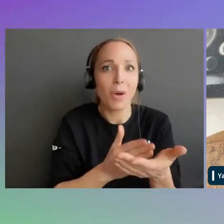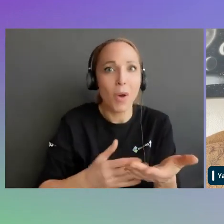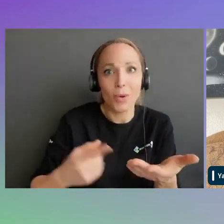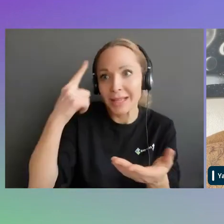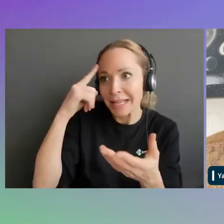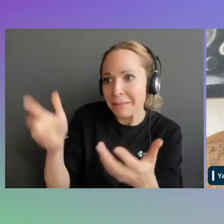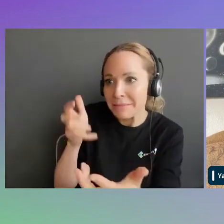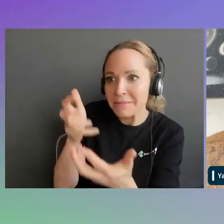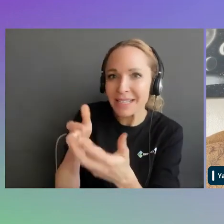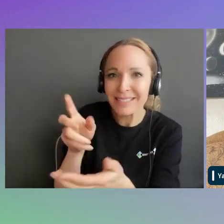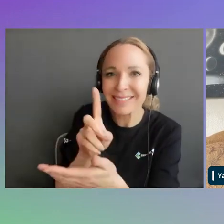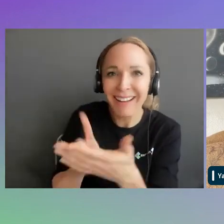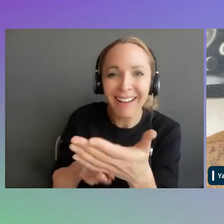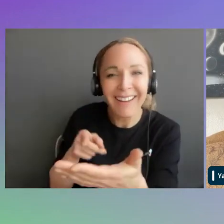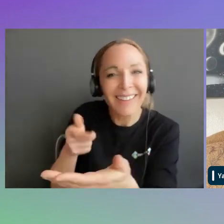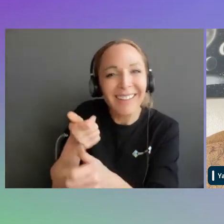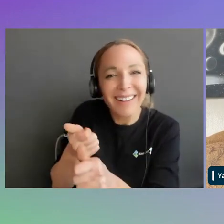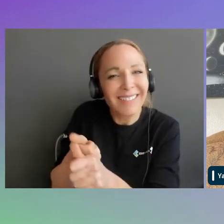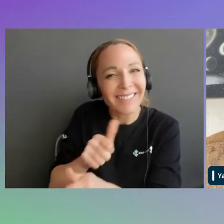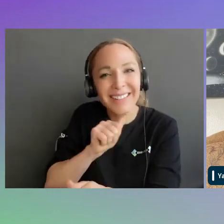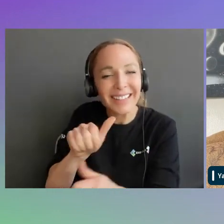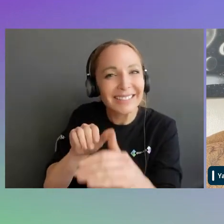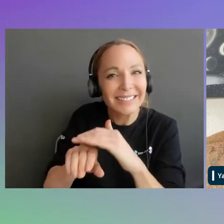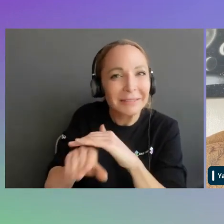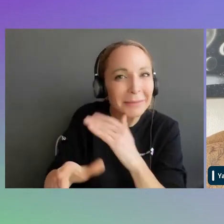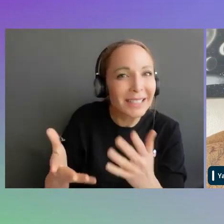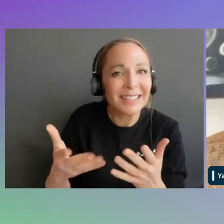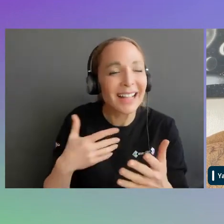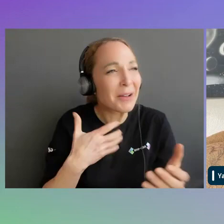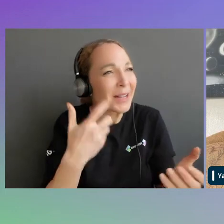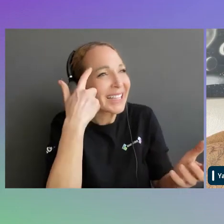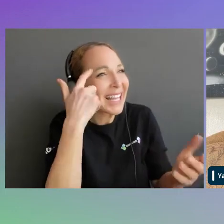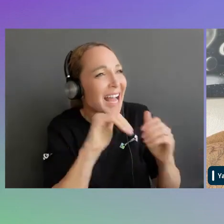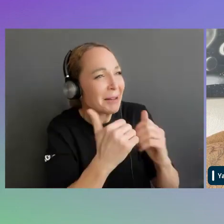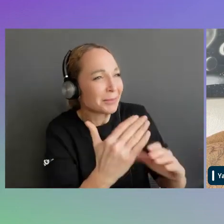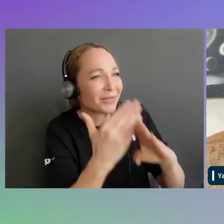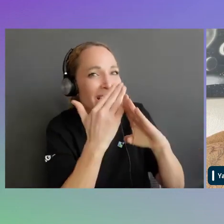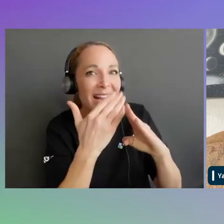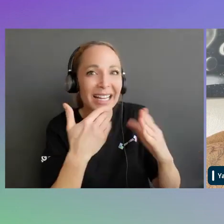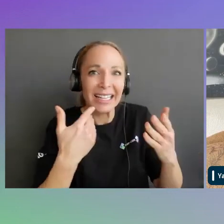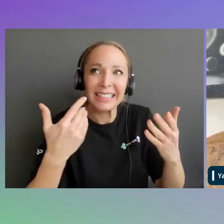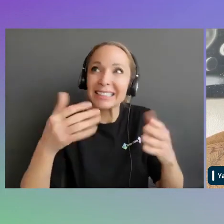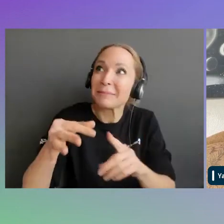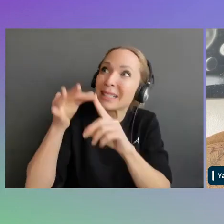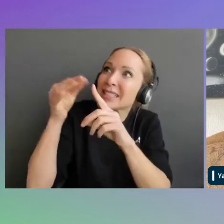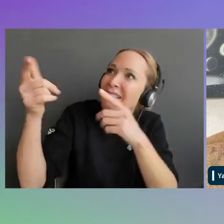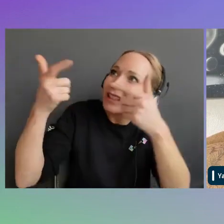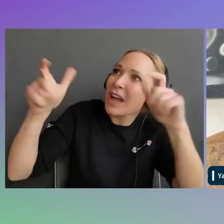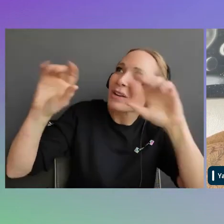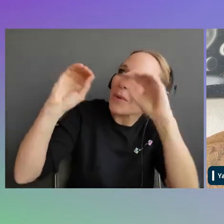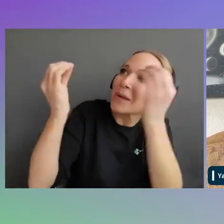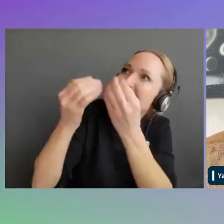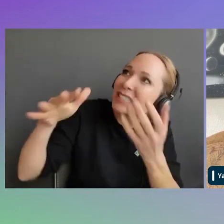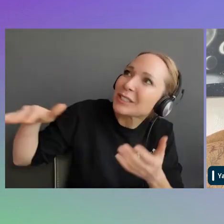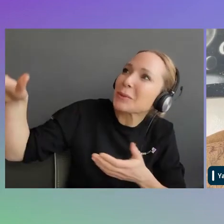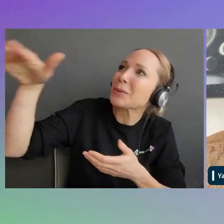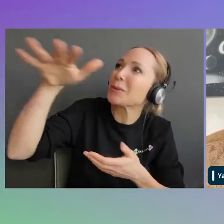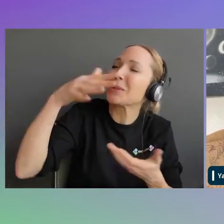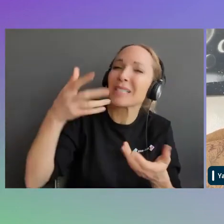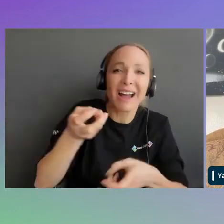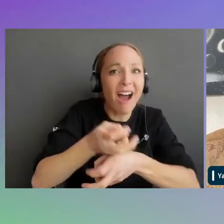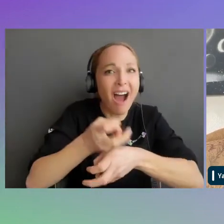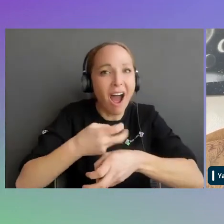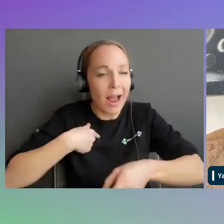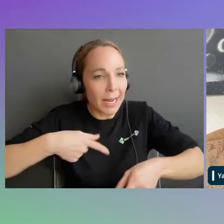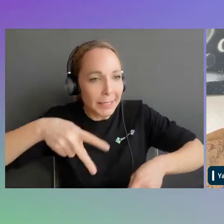design. I'd love some ideas on how to prevent this, especially within the context of a large organization where it's difficult to oversee all usage of the